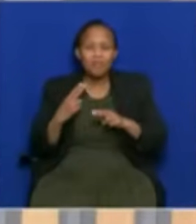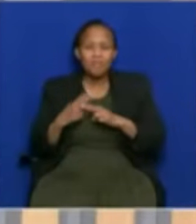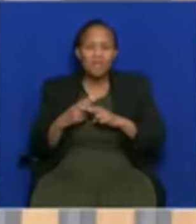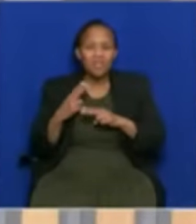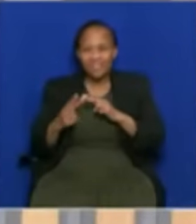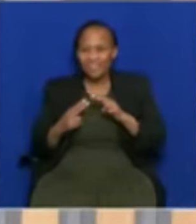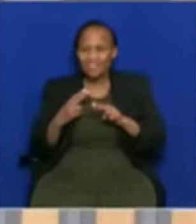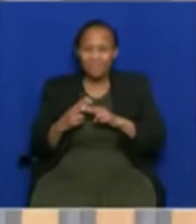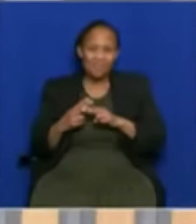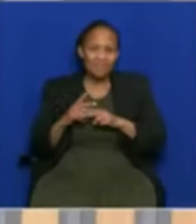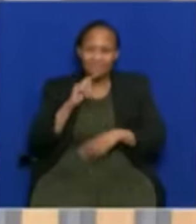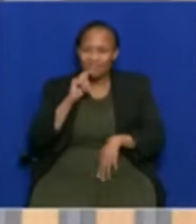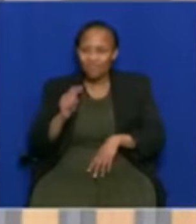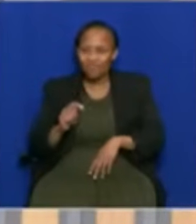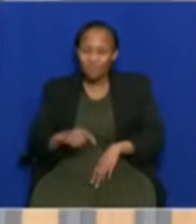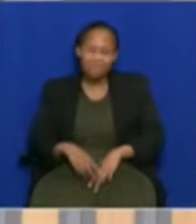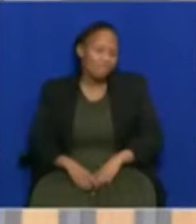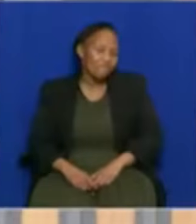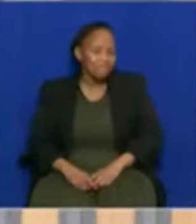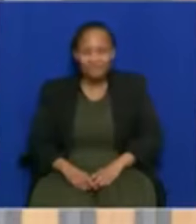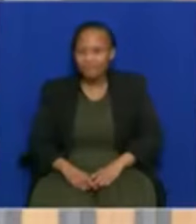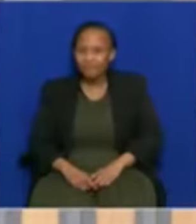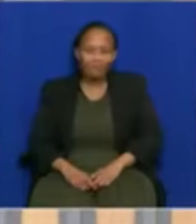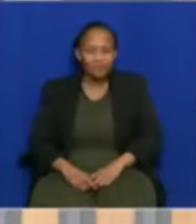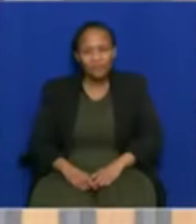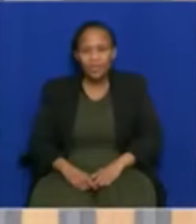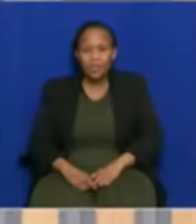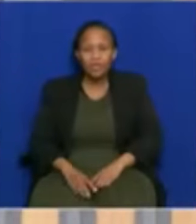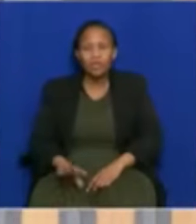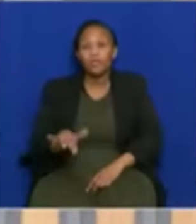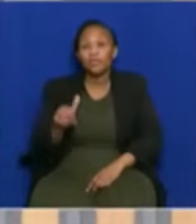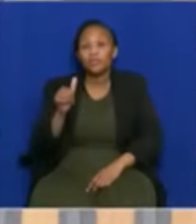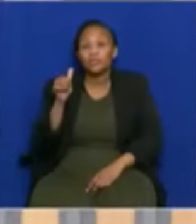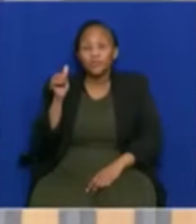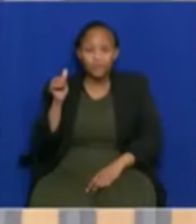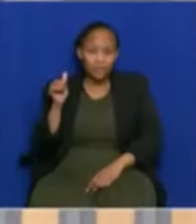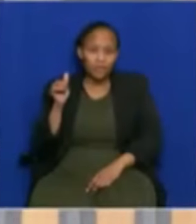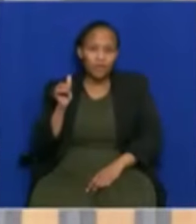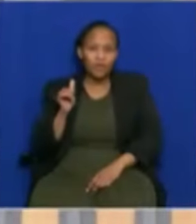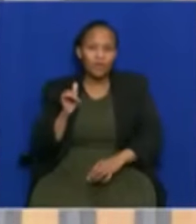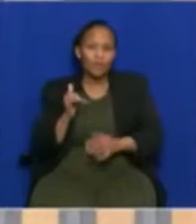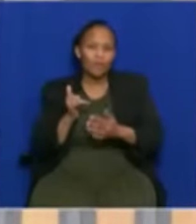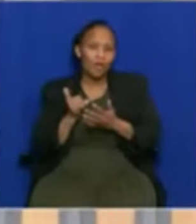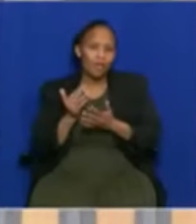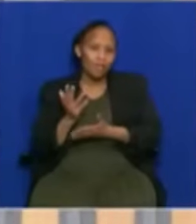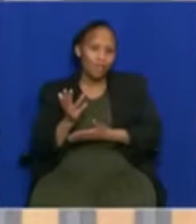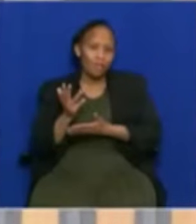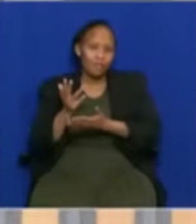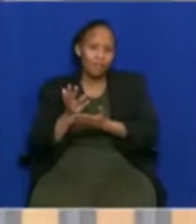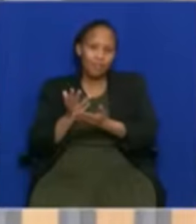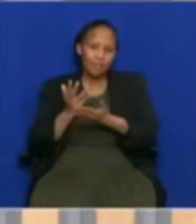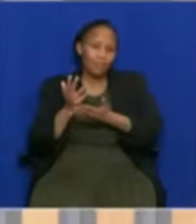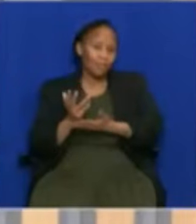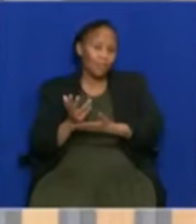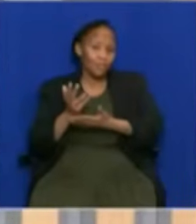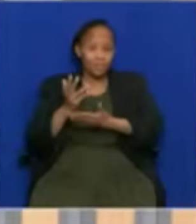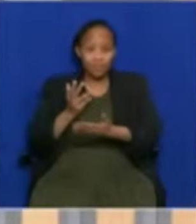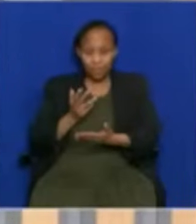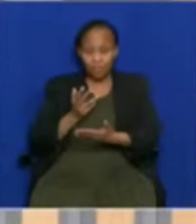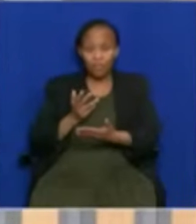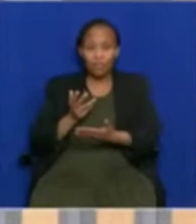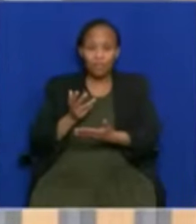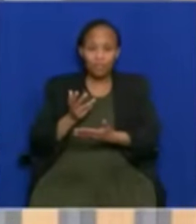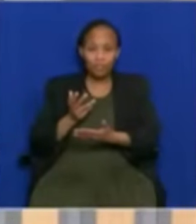Yesterday, when we engaged you extensively, we did so in the context of